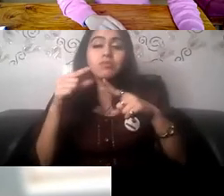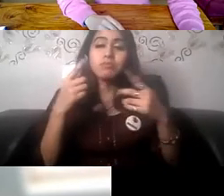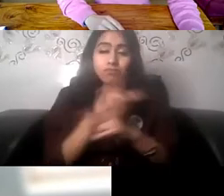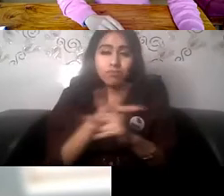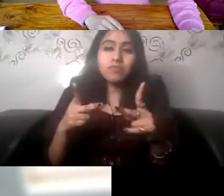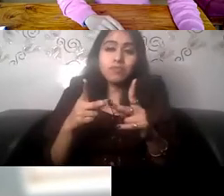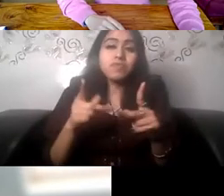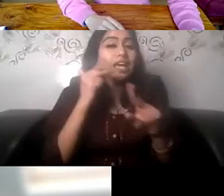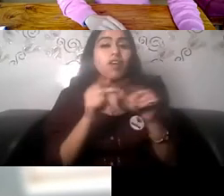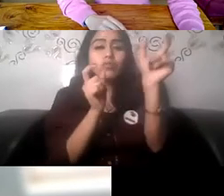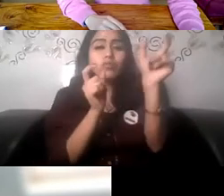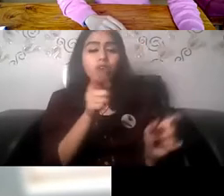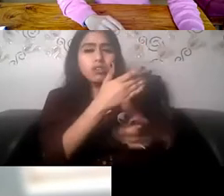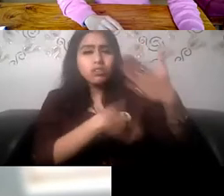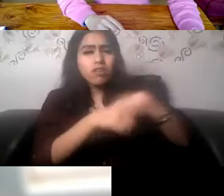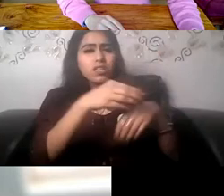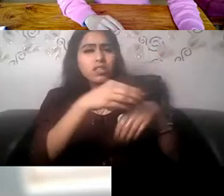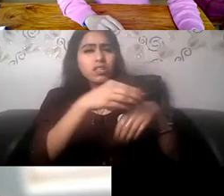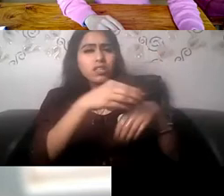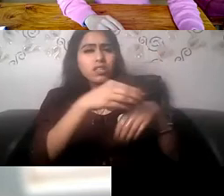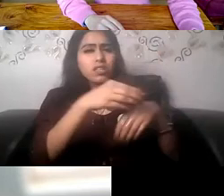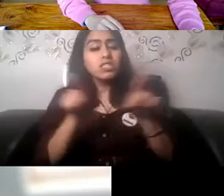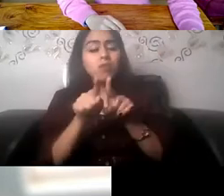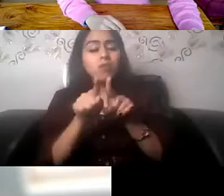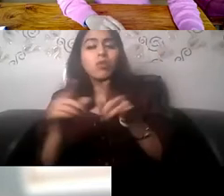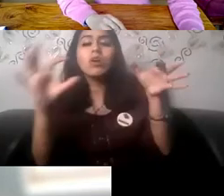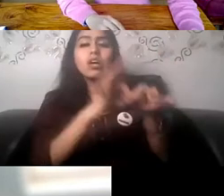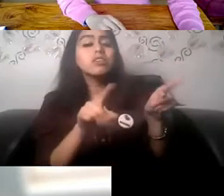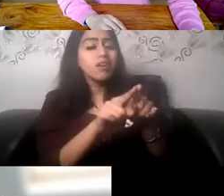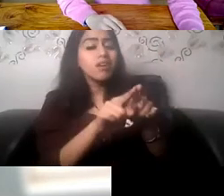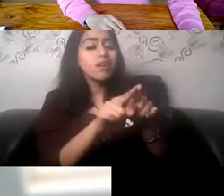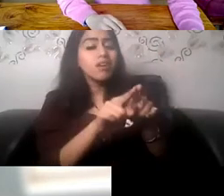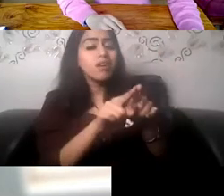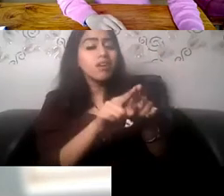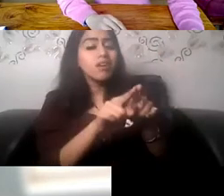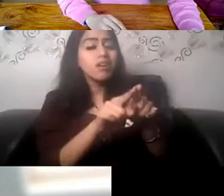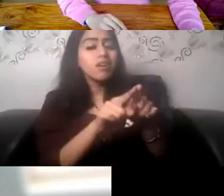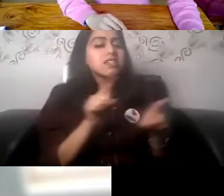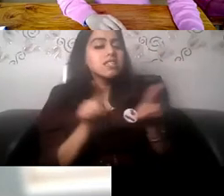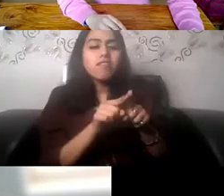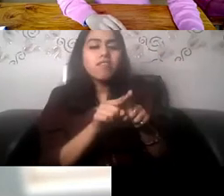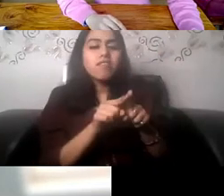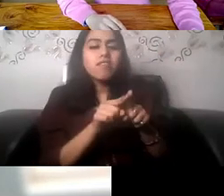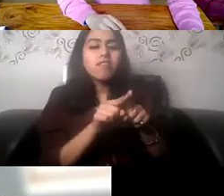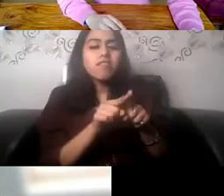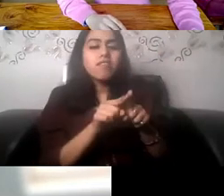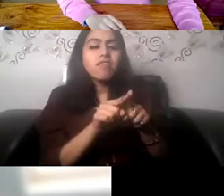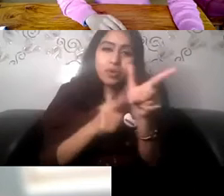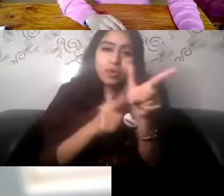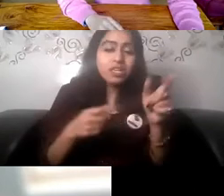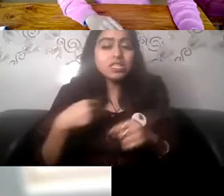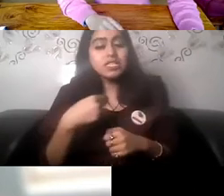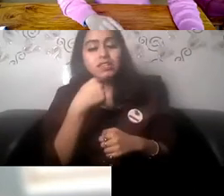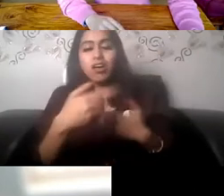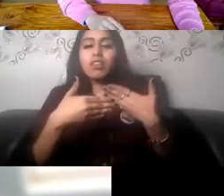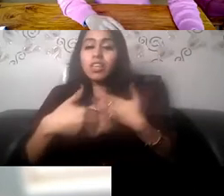the person who is actually disabled who's suffering. We all love to control the way we to go, and